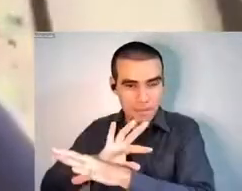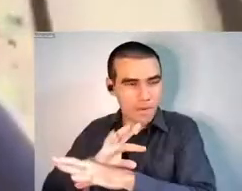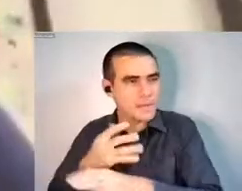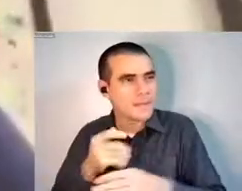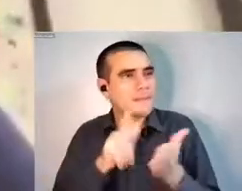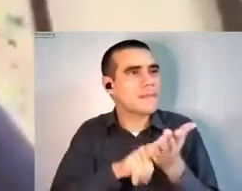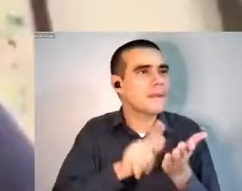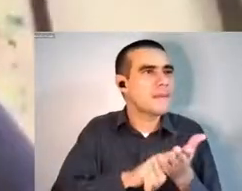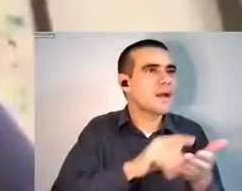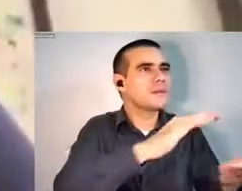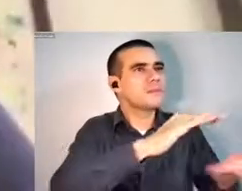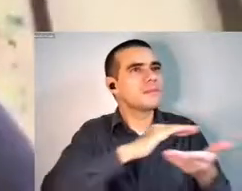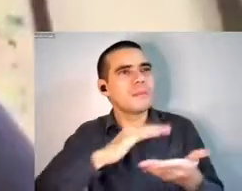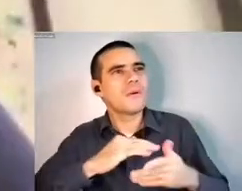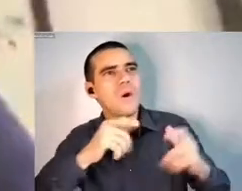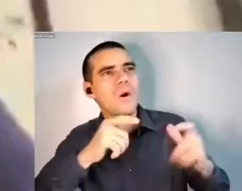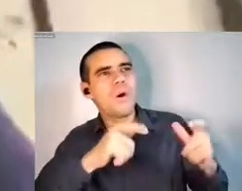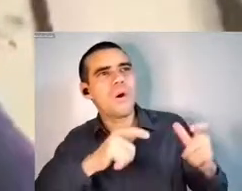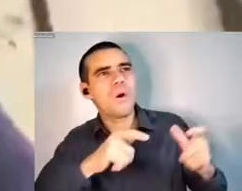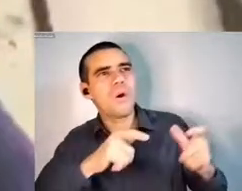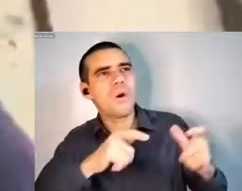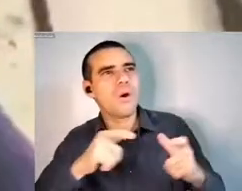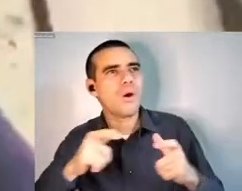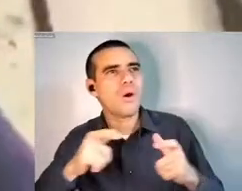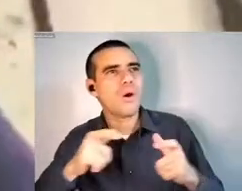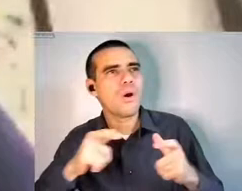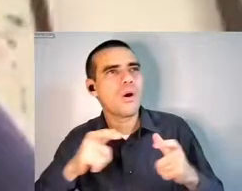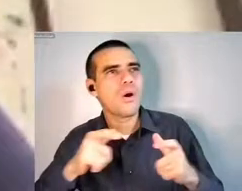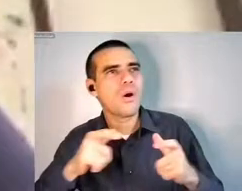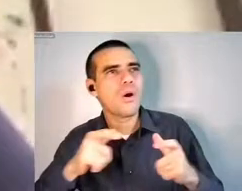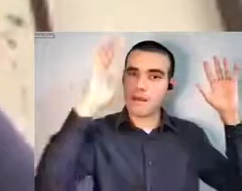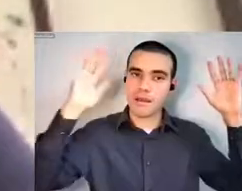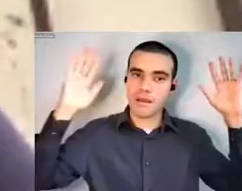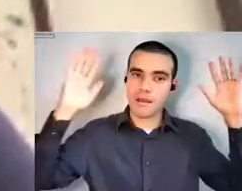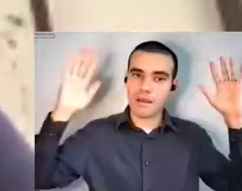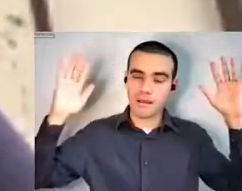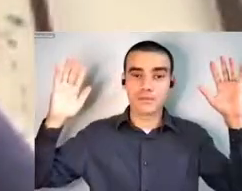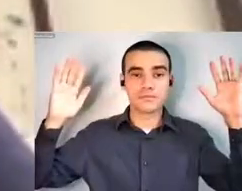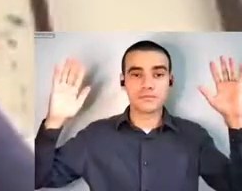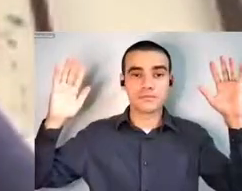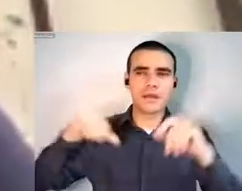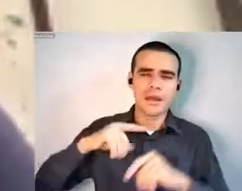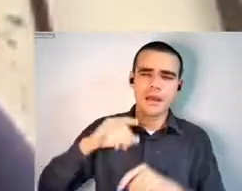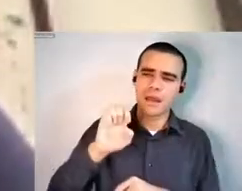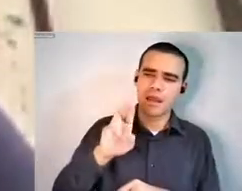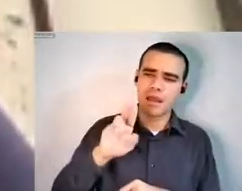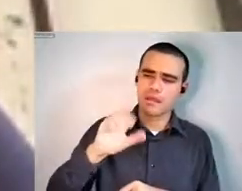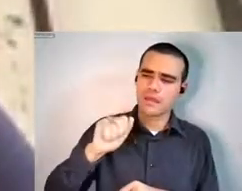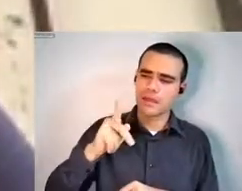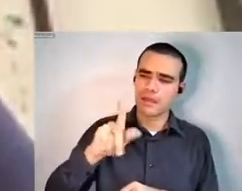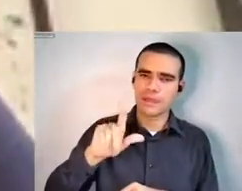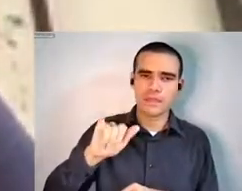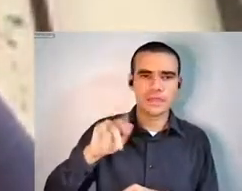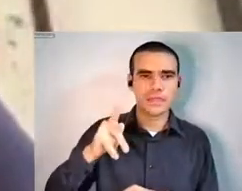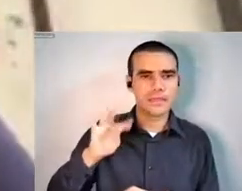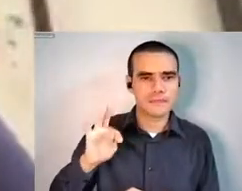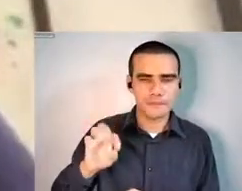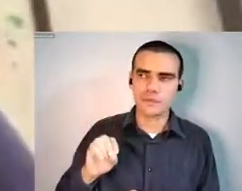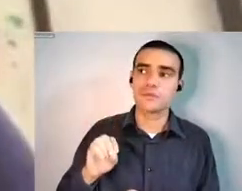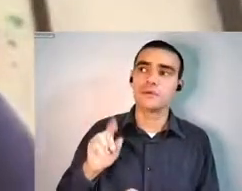could find paper, and the paper was made of pine wood. And he thought that Brazil had a lot of eucalyptus